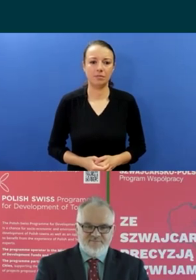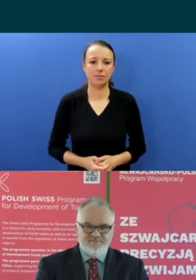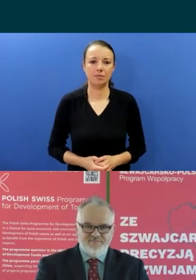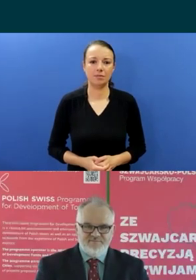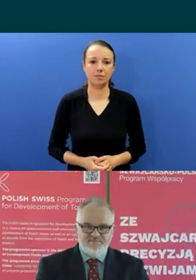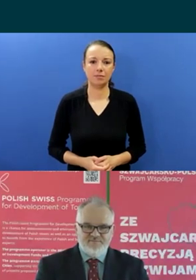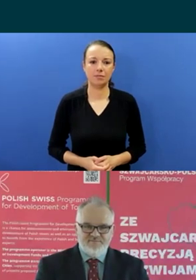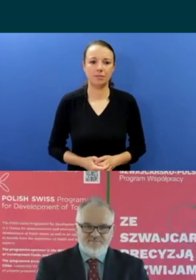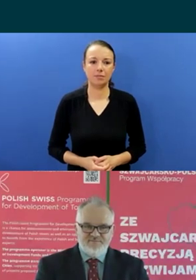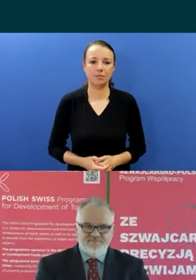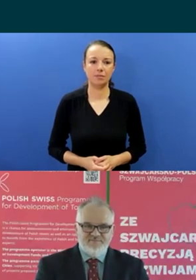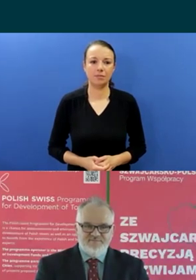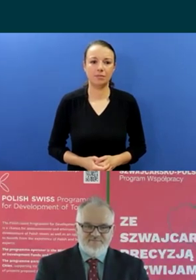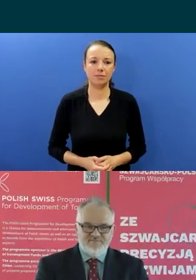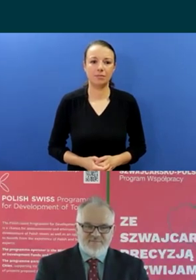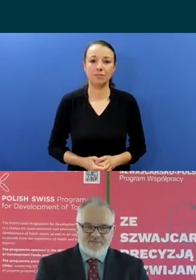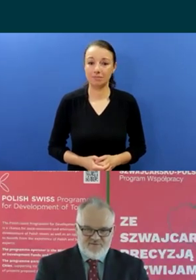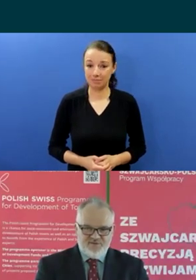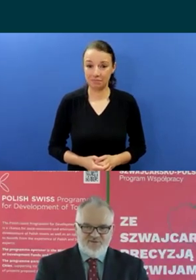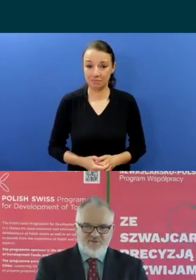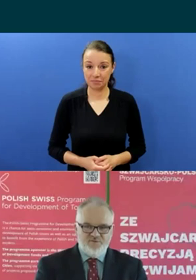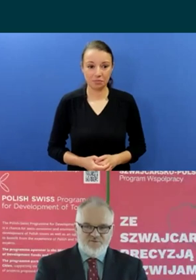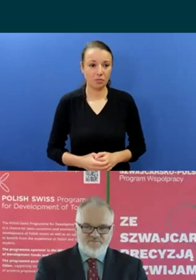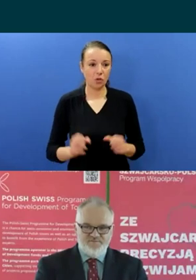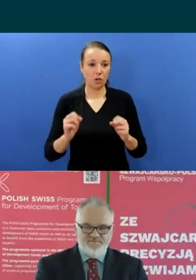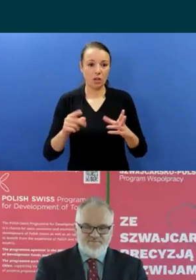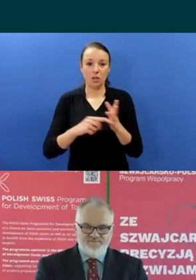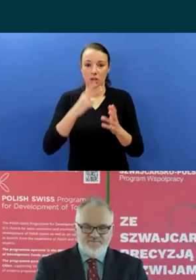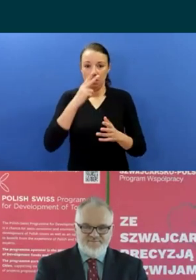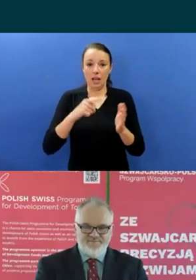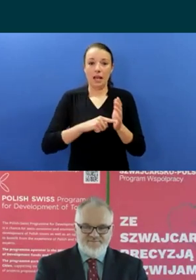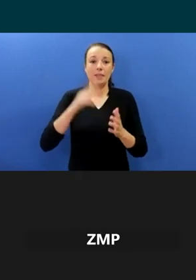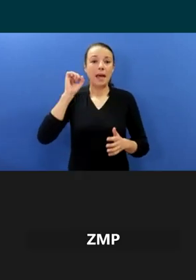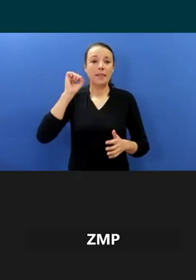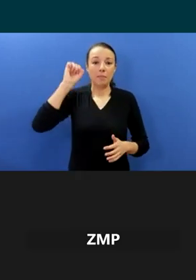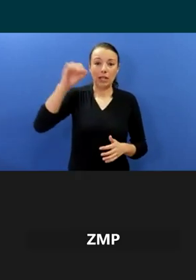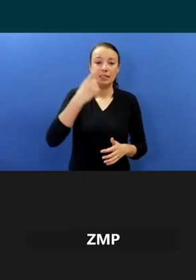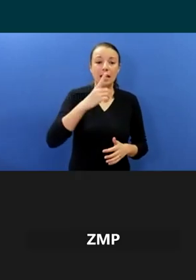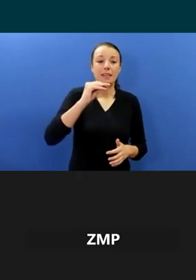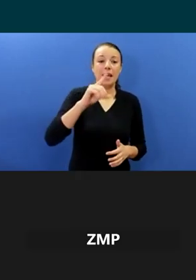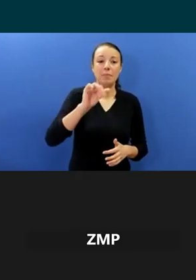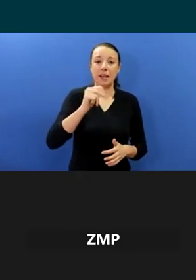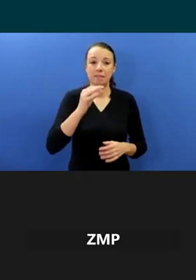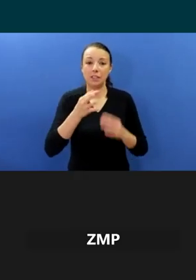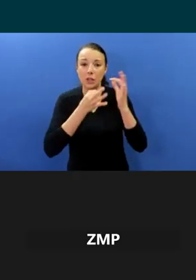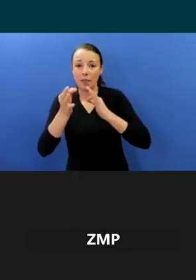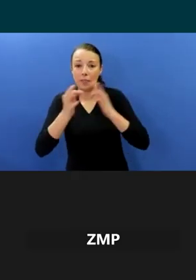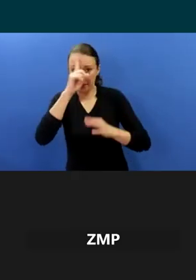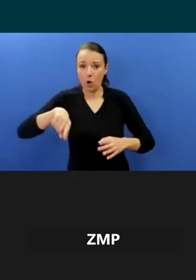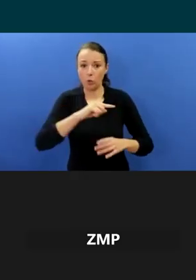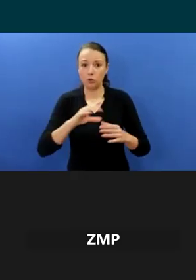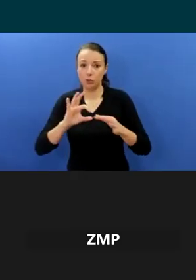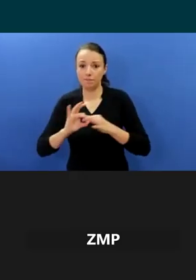deliberative democracy through citizen assemblies. I would say to build on what Caroline just